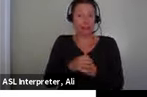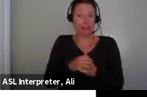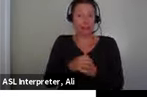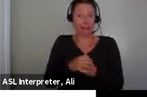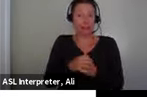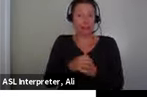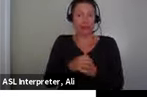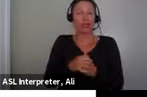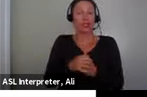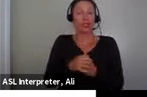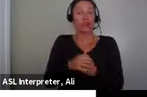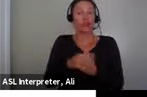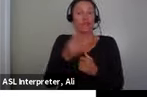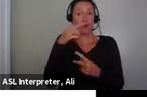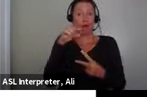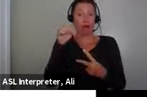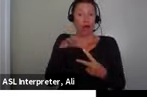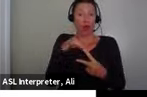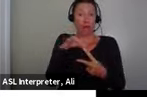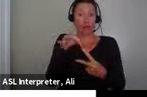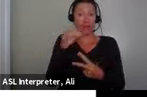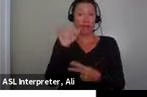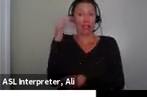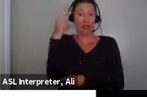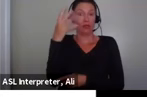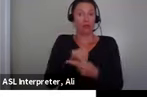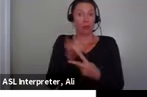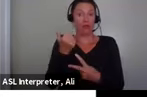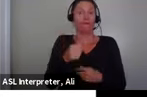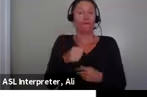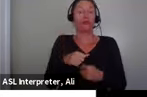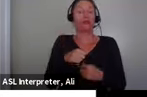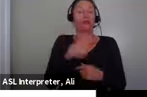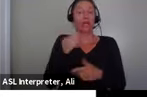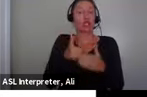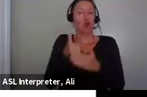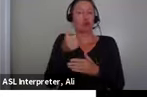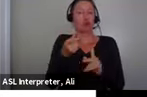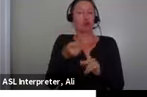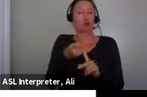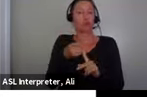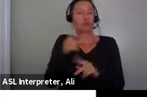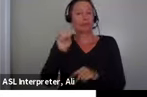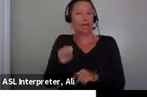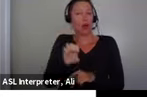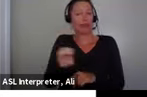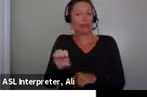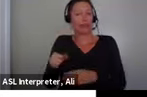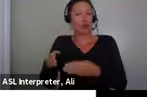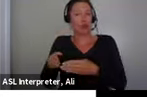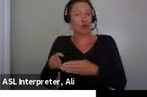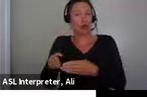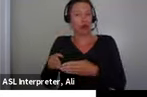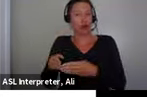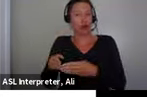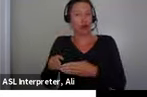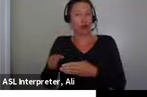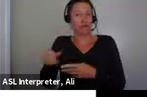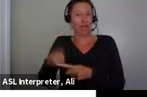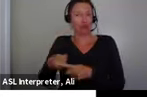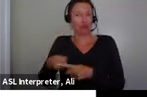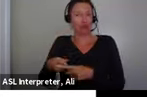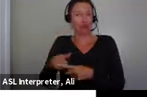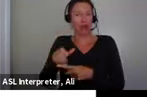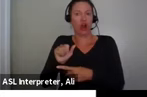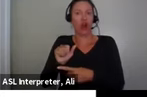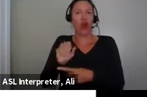with Edwards and Elliott, they're closer to the, I think I would say the southeast corner of that intersection of Armory